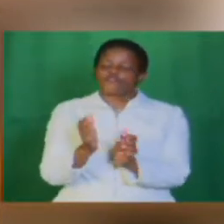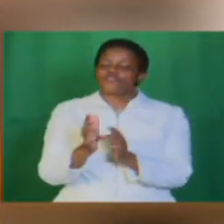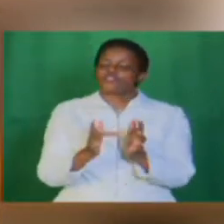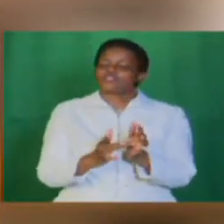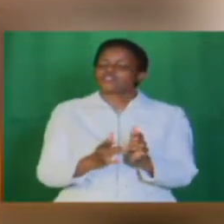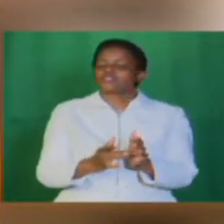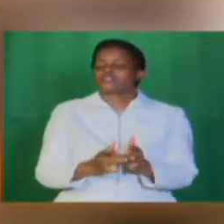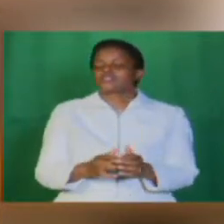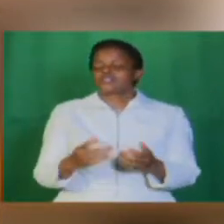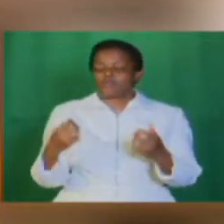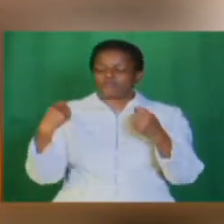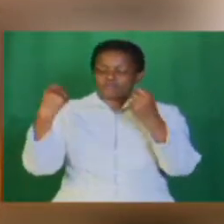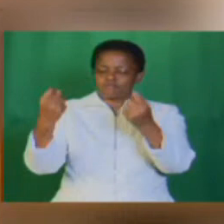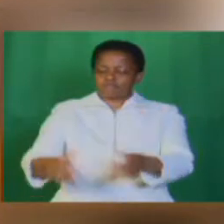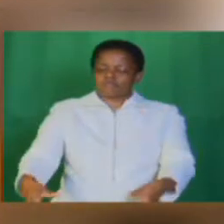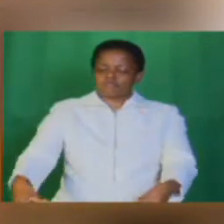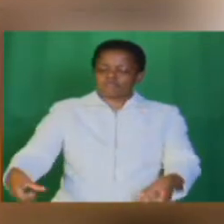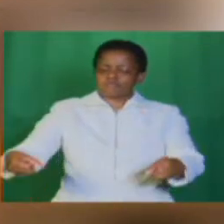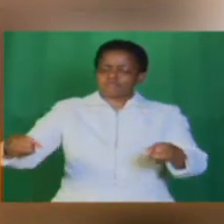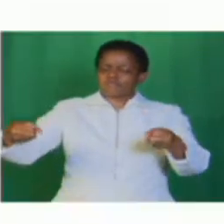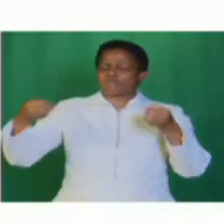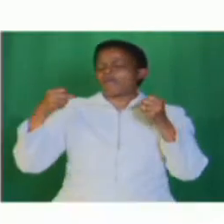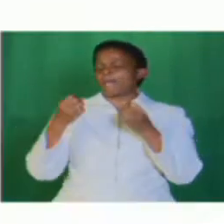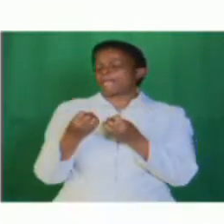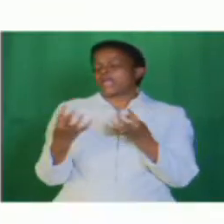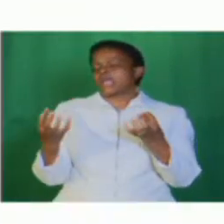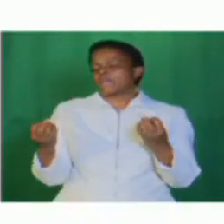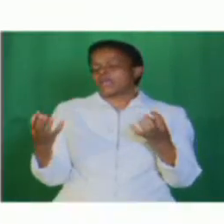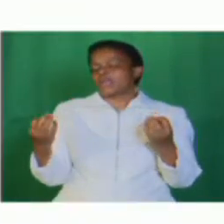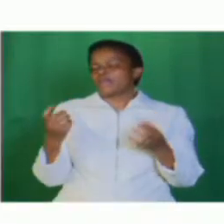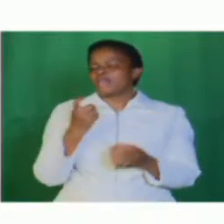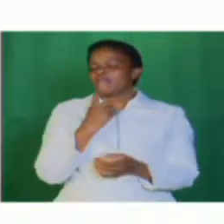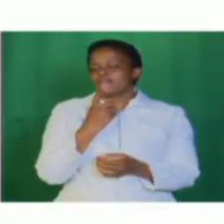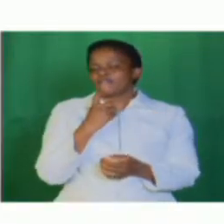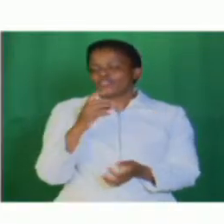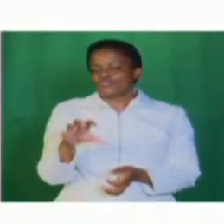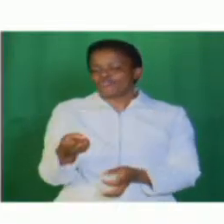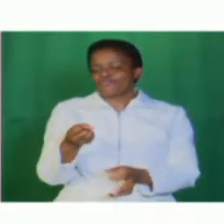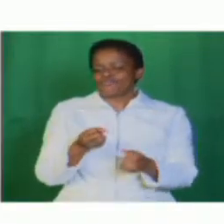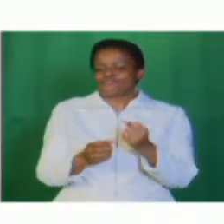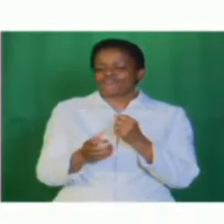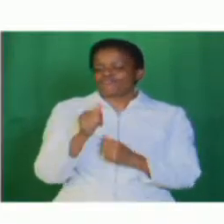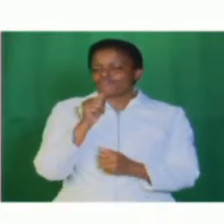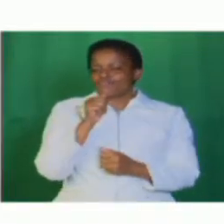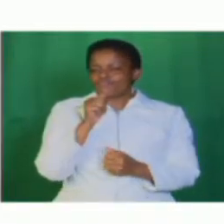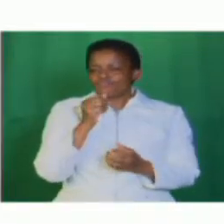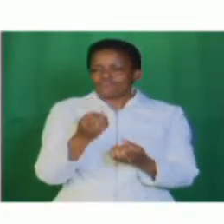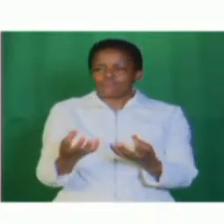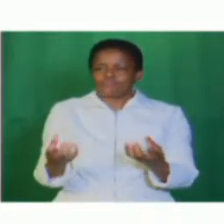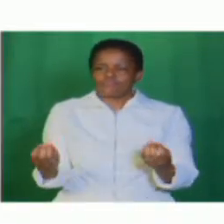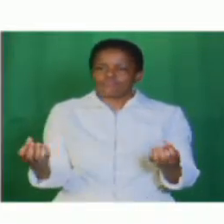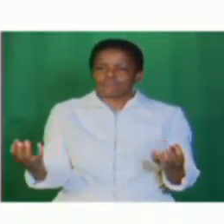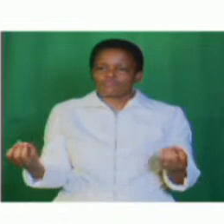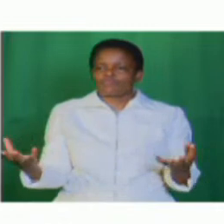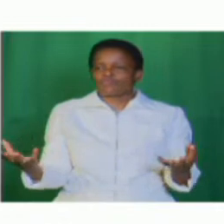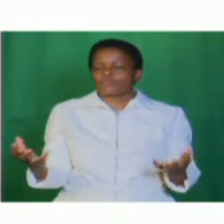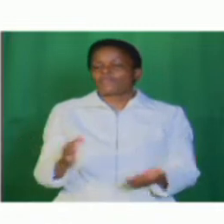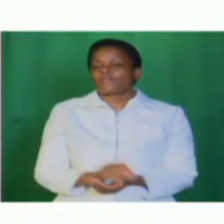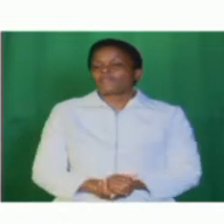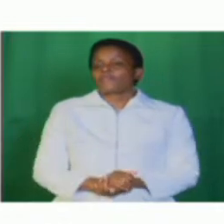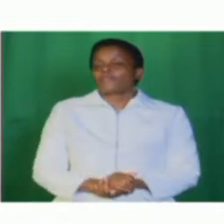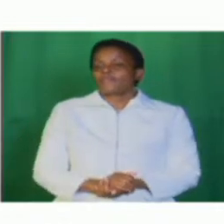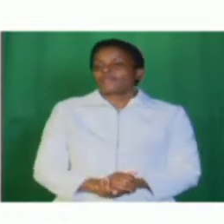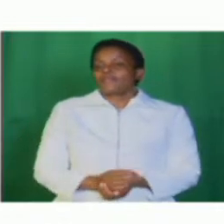can imagine. There was another appearance. And also, he appeared to